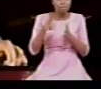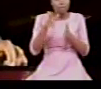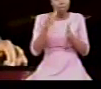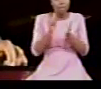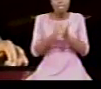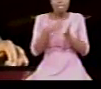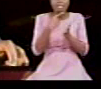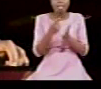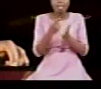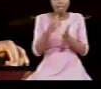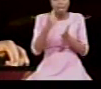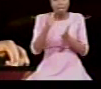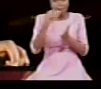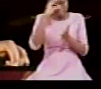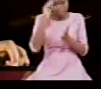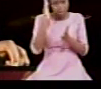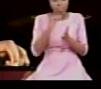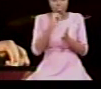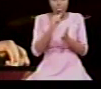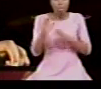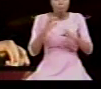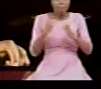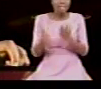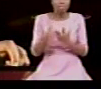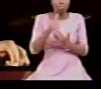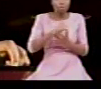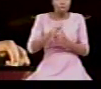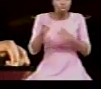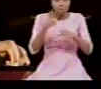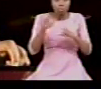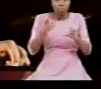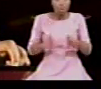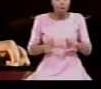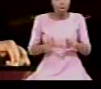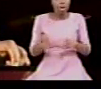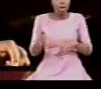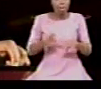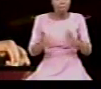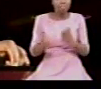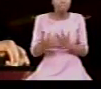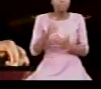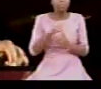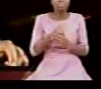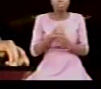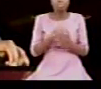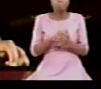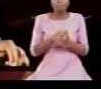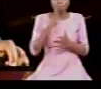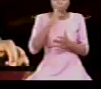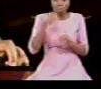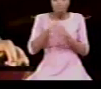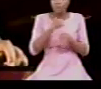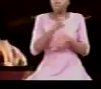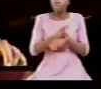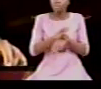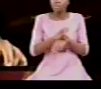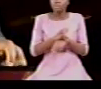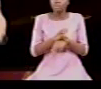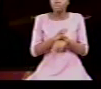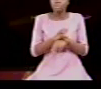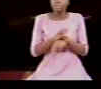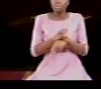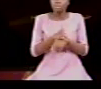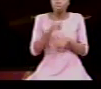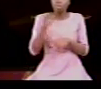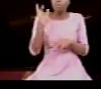said a man should not commit adultery, does not commit adultery? You're in church.